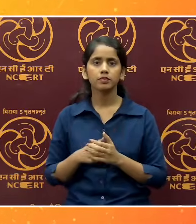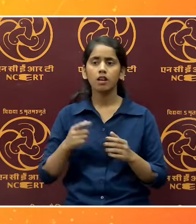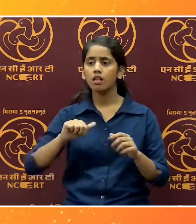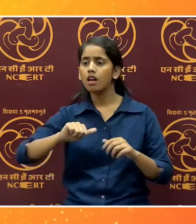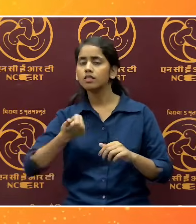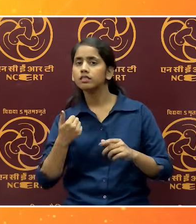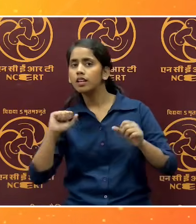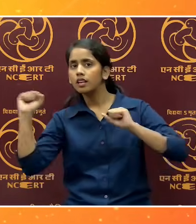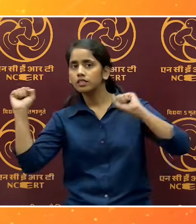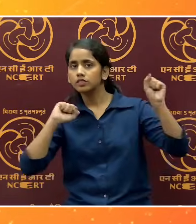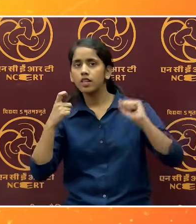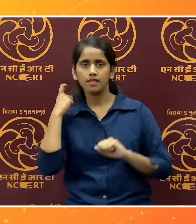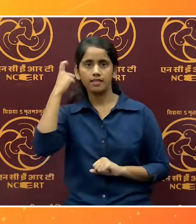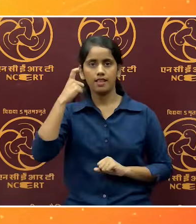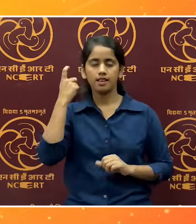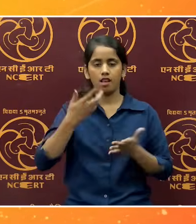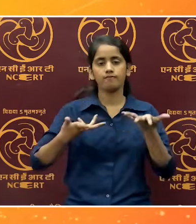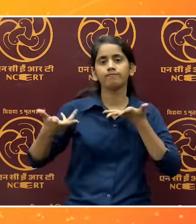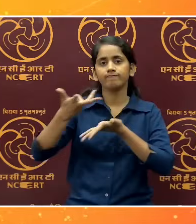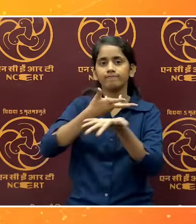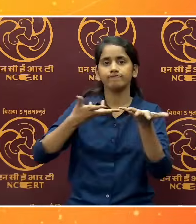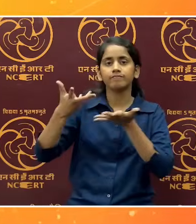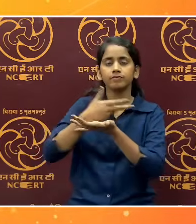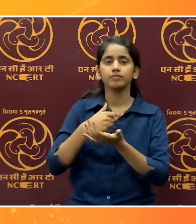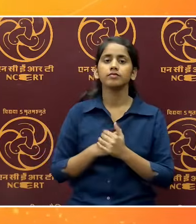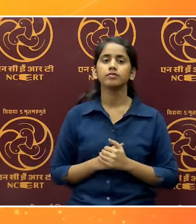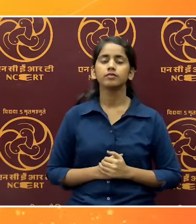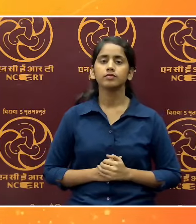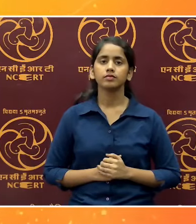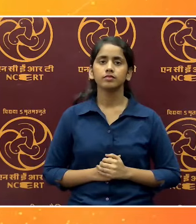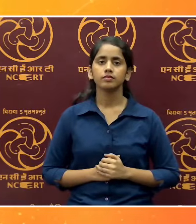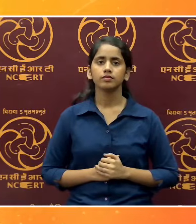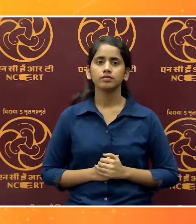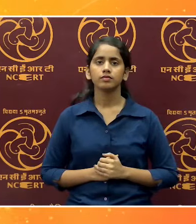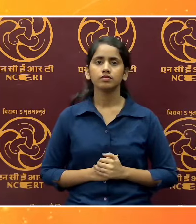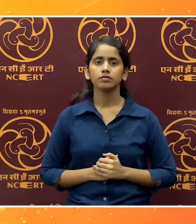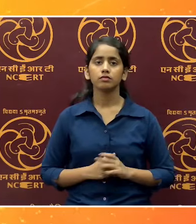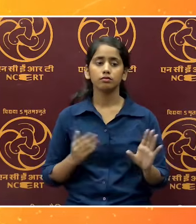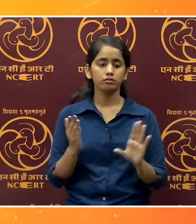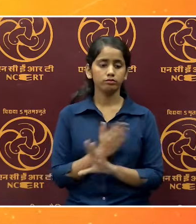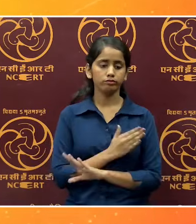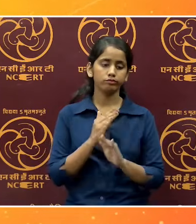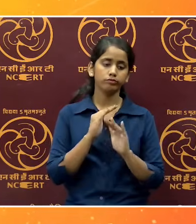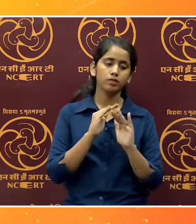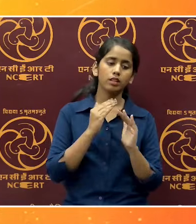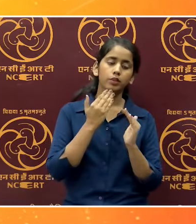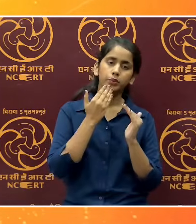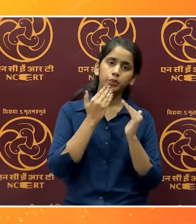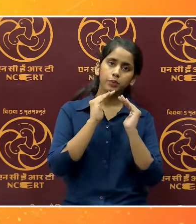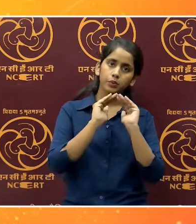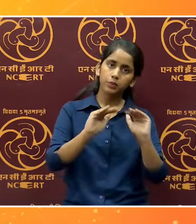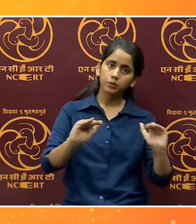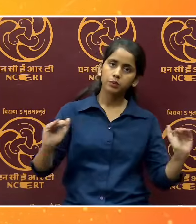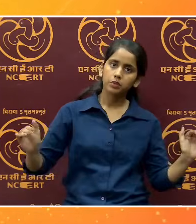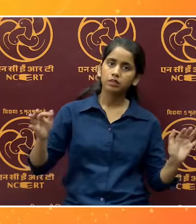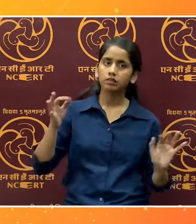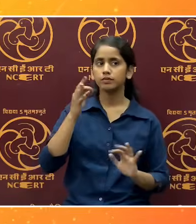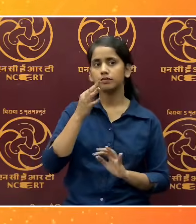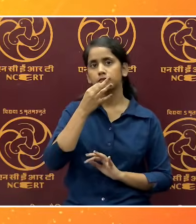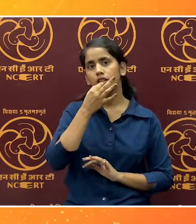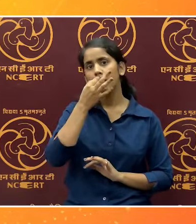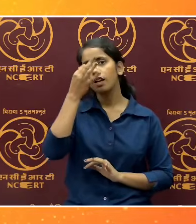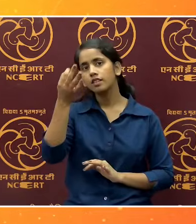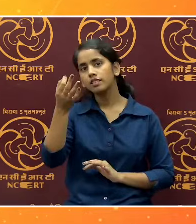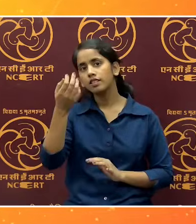activity, think and discuss. So this activity could be modified. The teacher can ask the questions. They can also give him